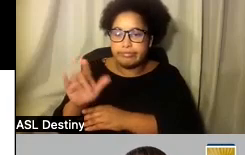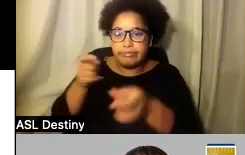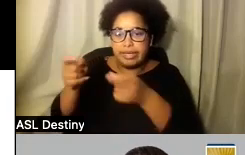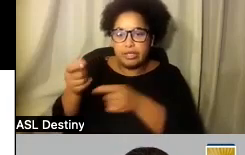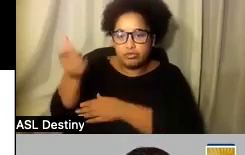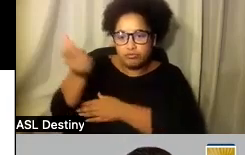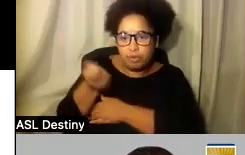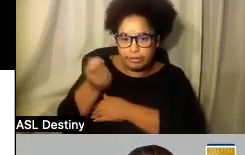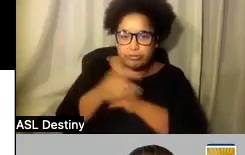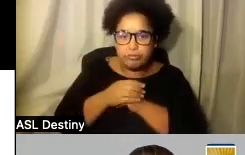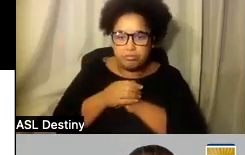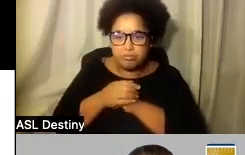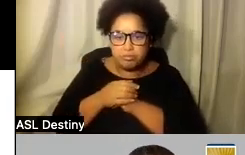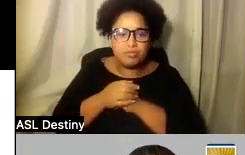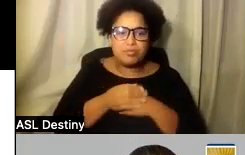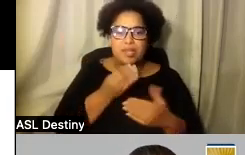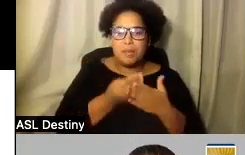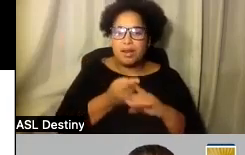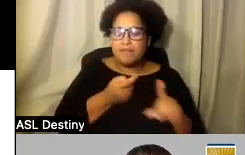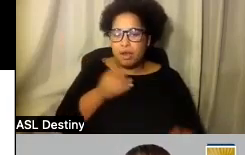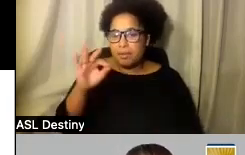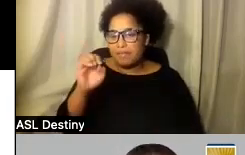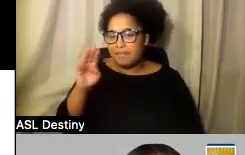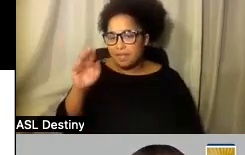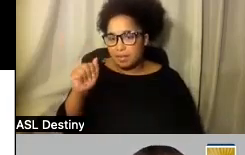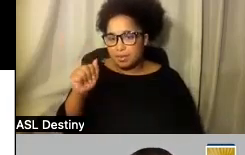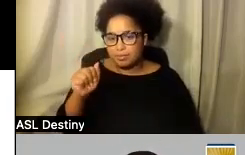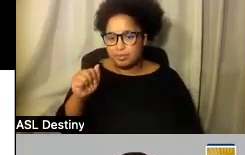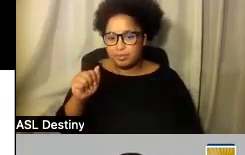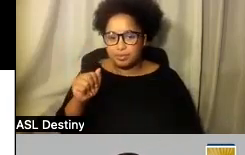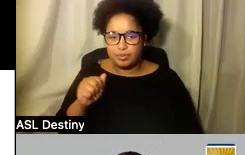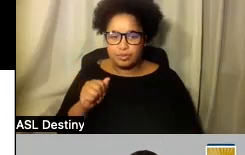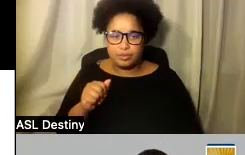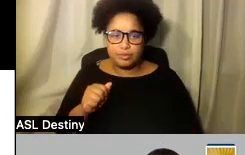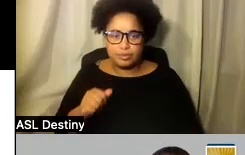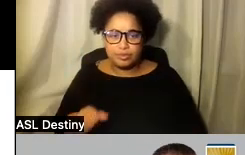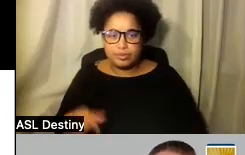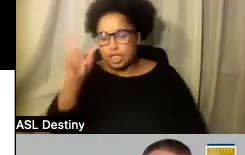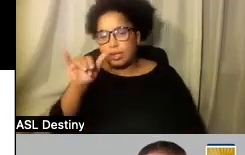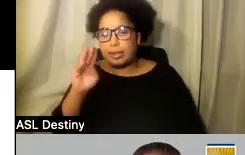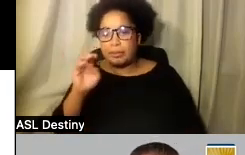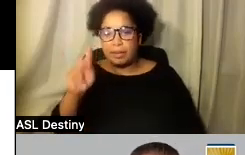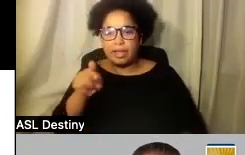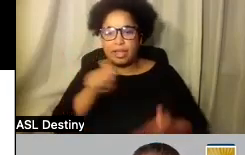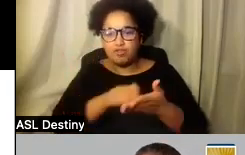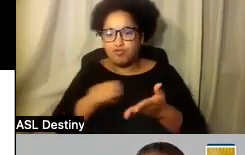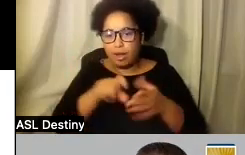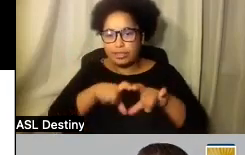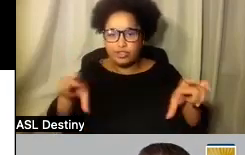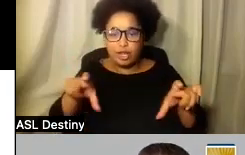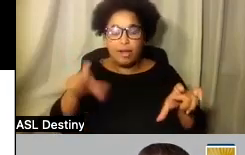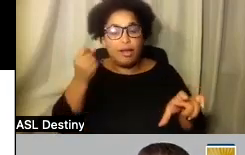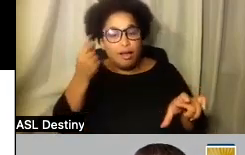So these funds come from FEMA. They're essentially the bank here. They are just writing the checks. The state does all